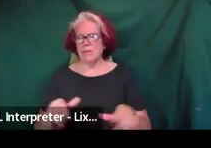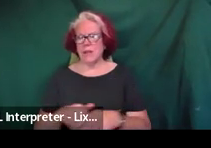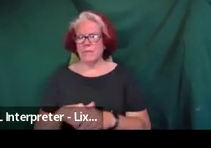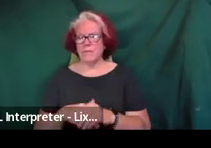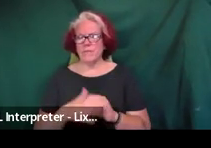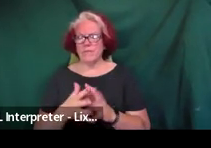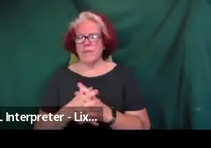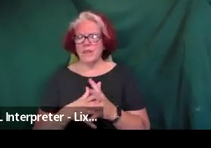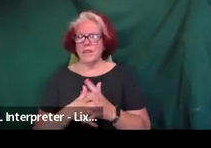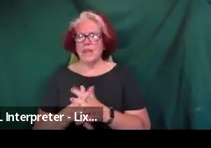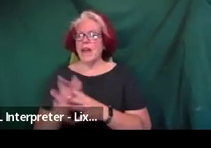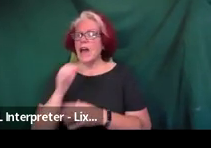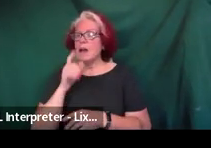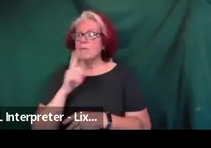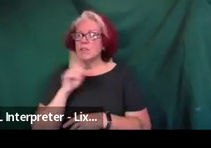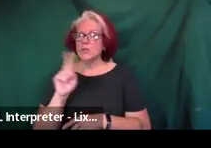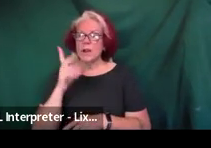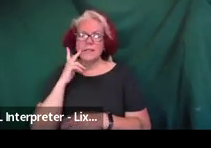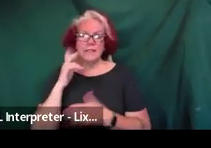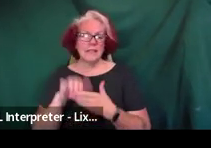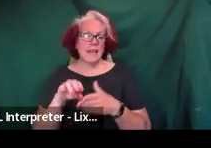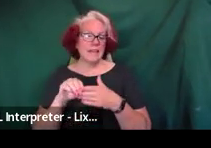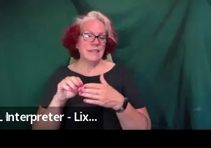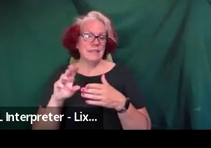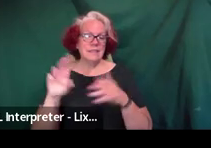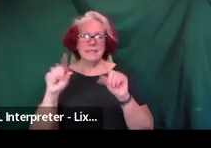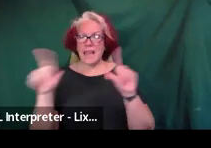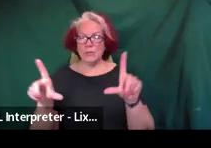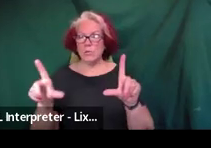sure where I see that in the dashboard and what in the work we're doing.